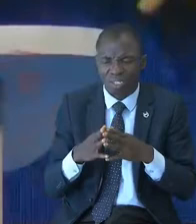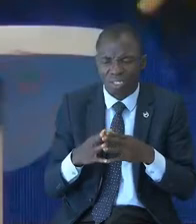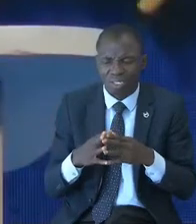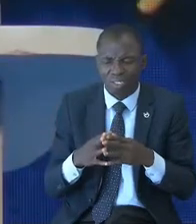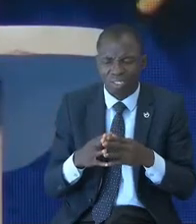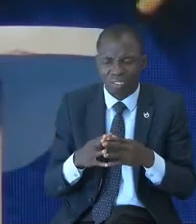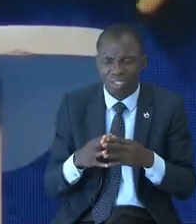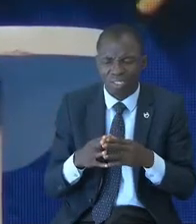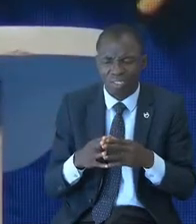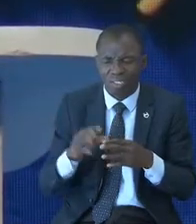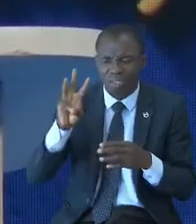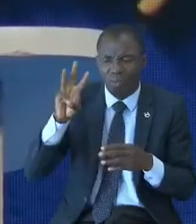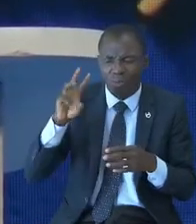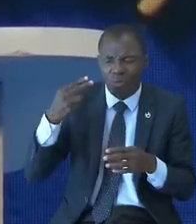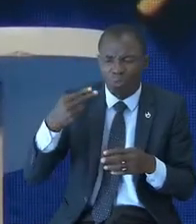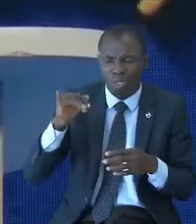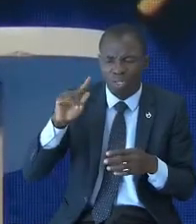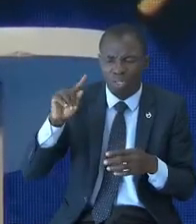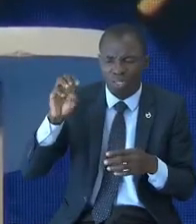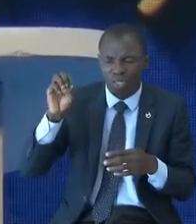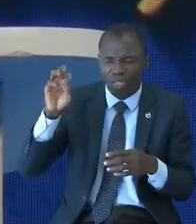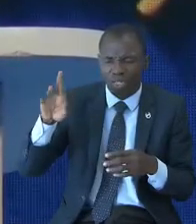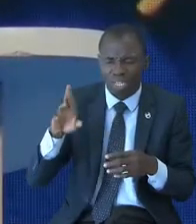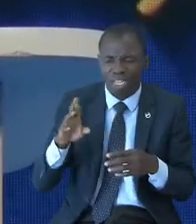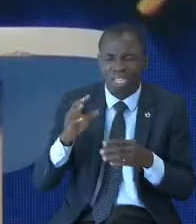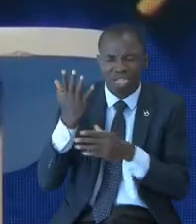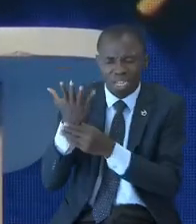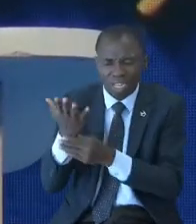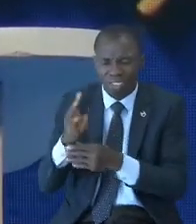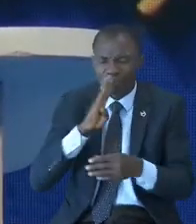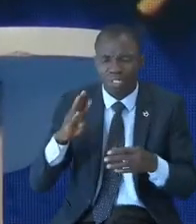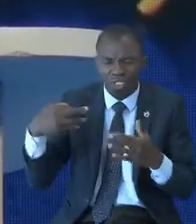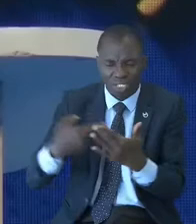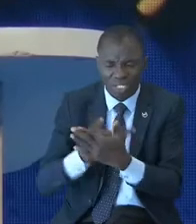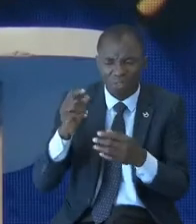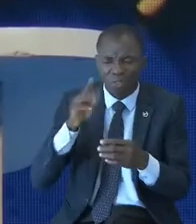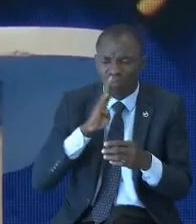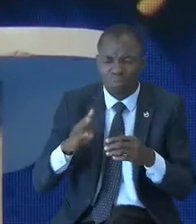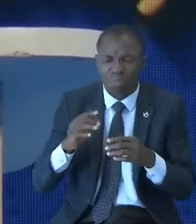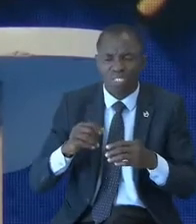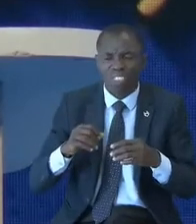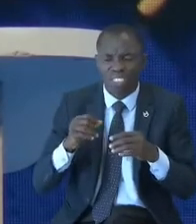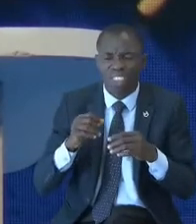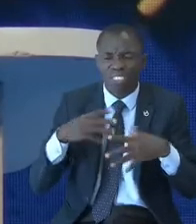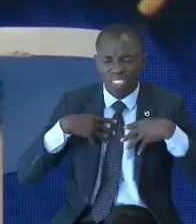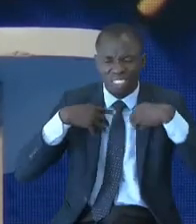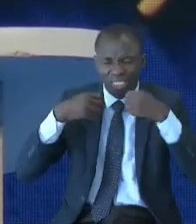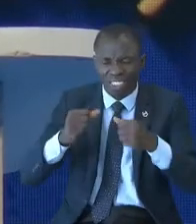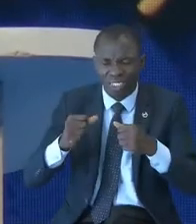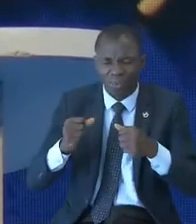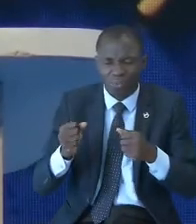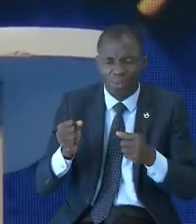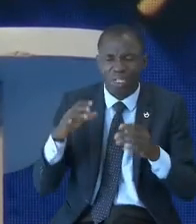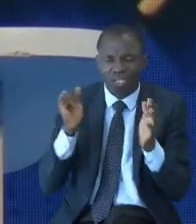Withered hands, be refreshed, be renewed, be restored. Stretch out that